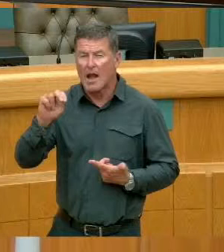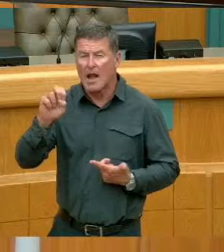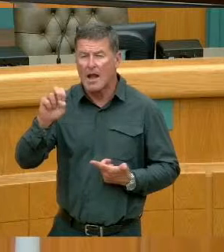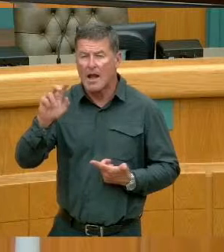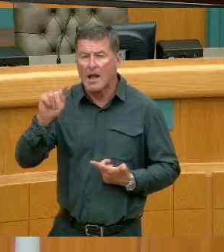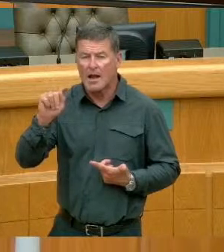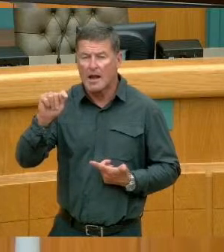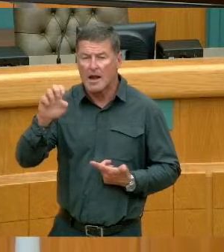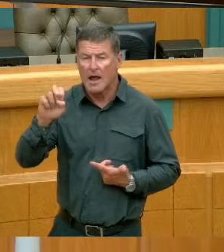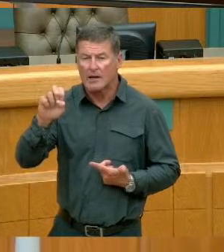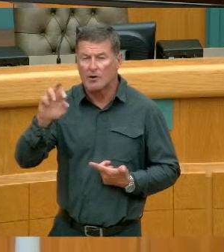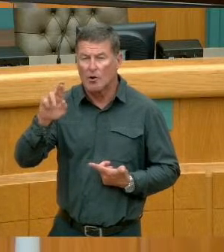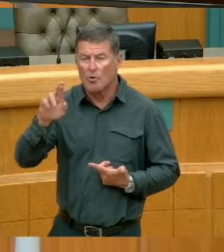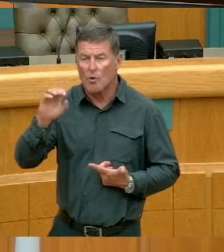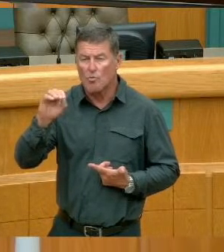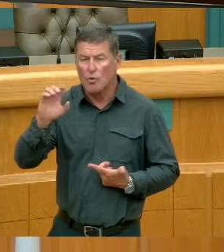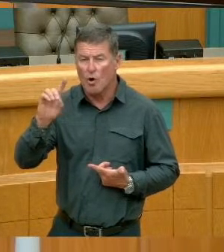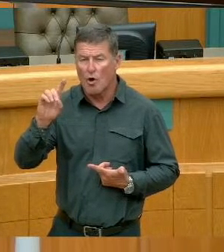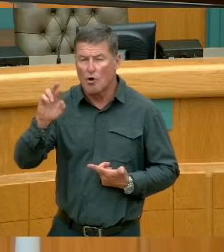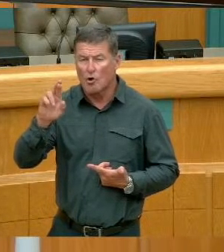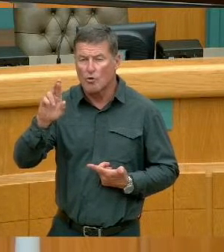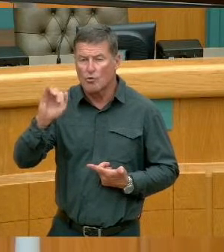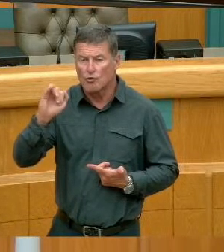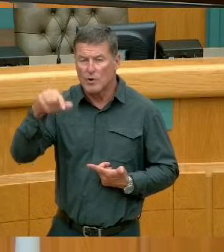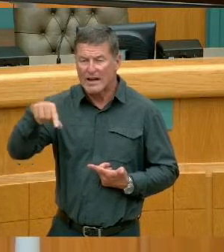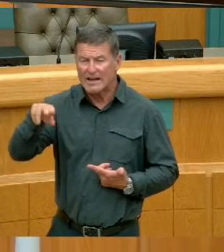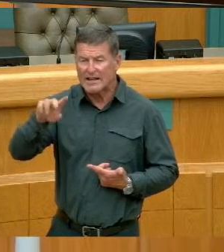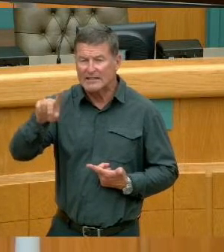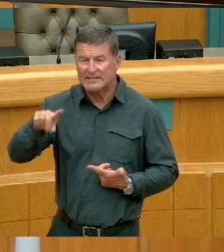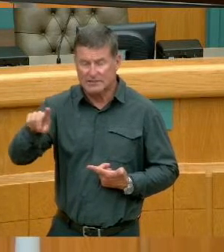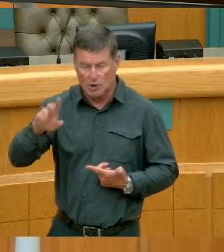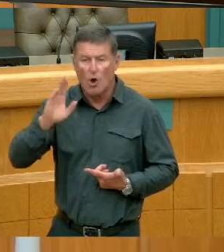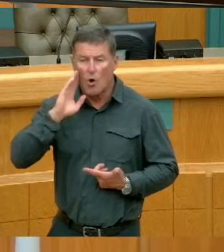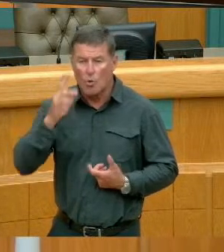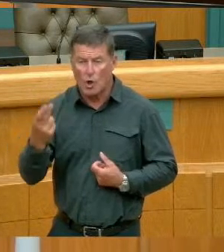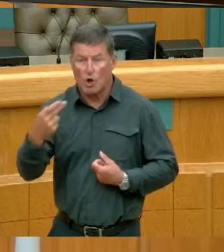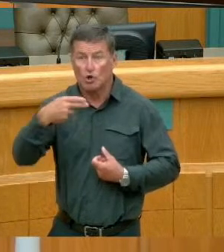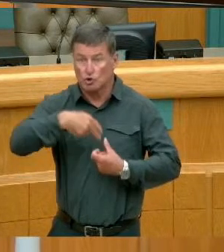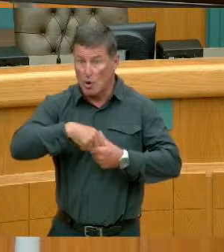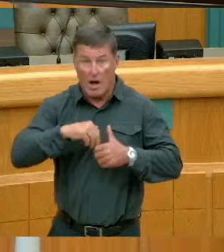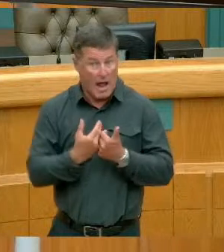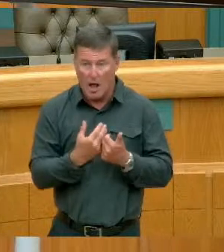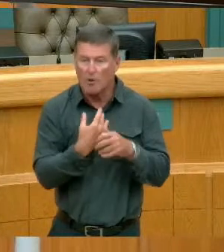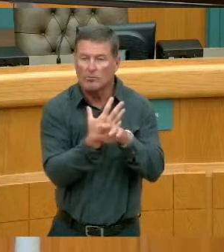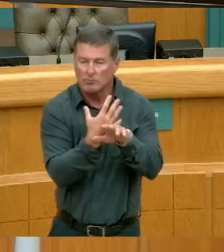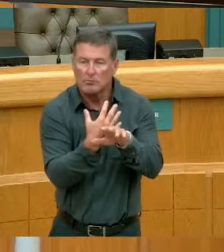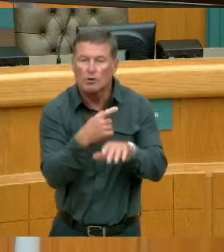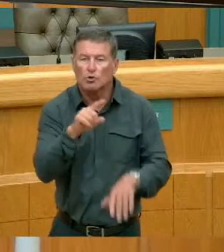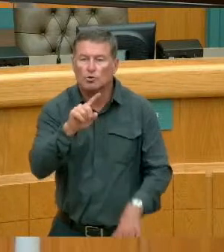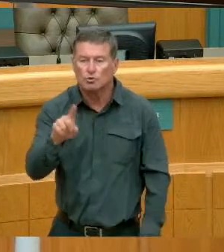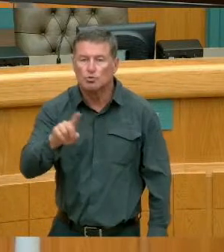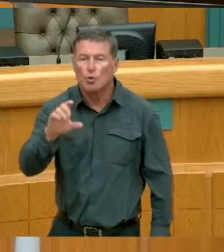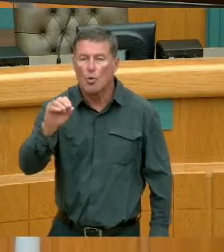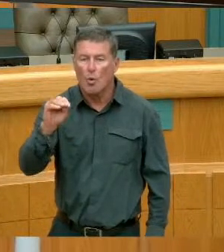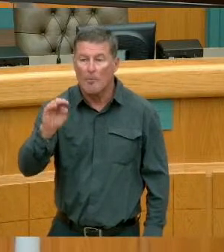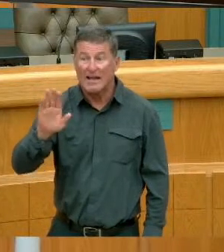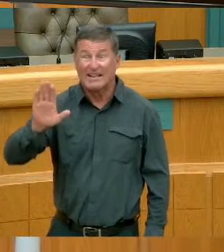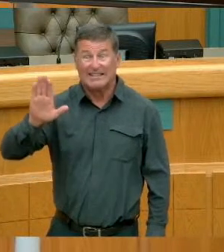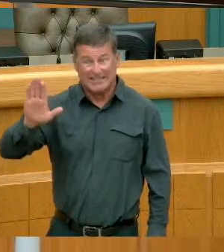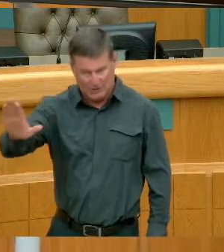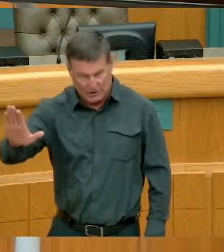to us as she was yesterday with a Zoom presentation. And she'll be talking specifically